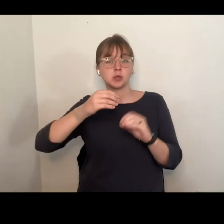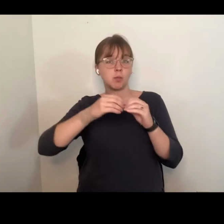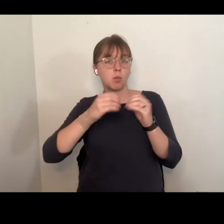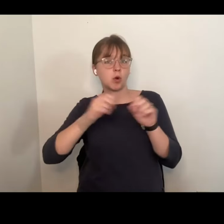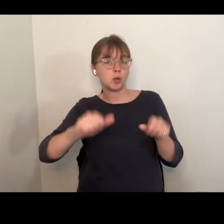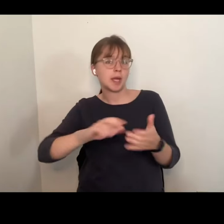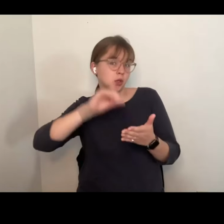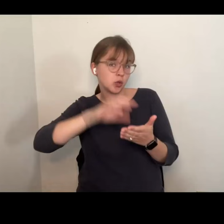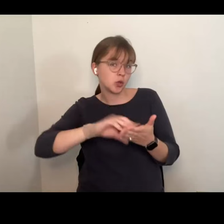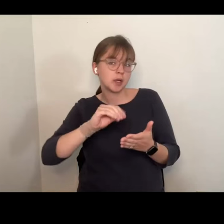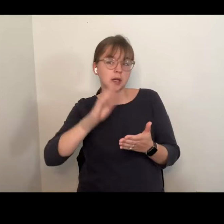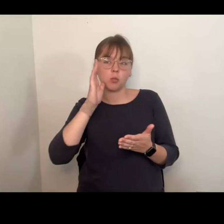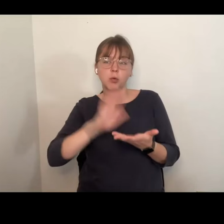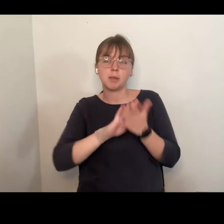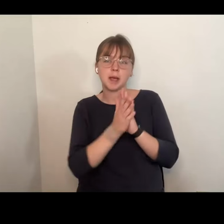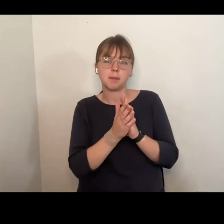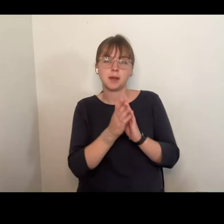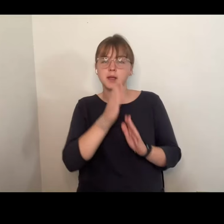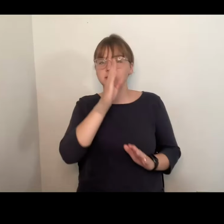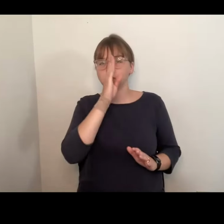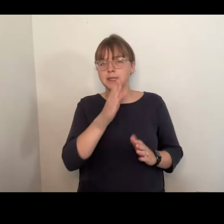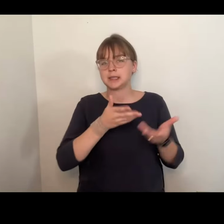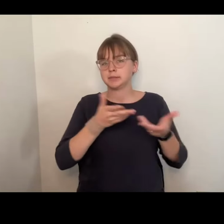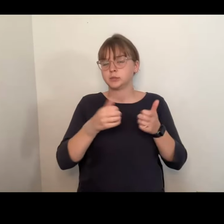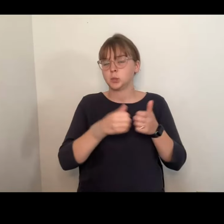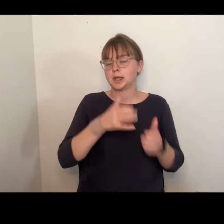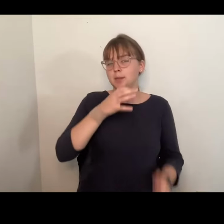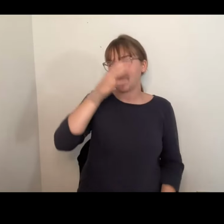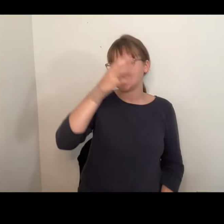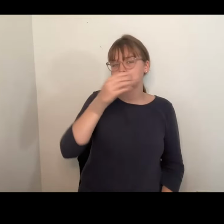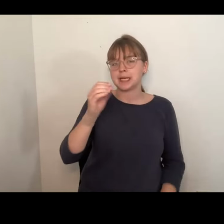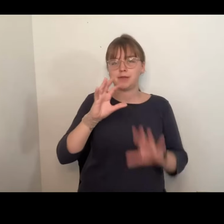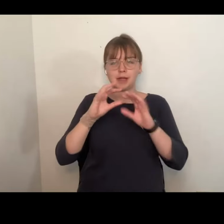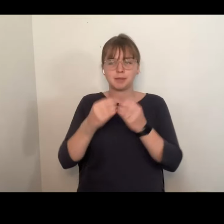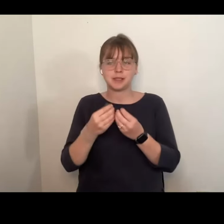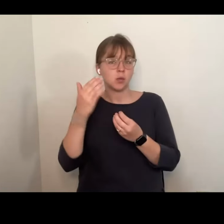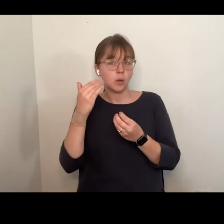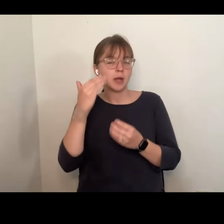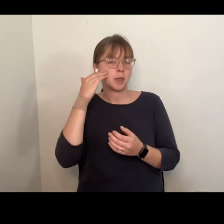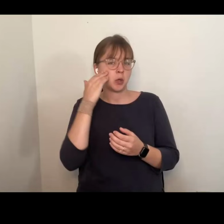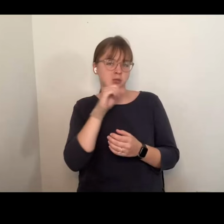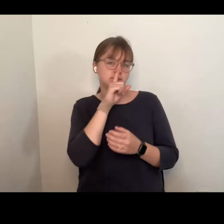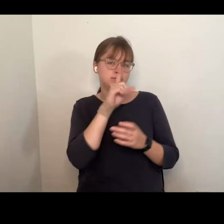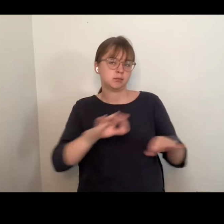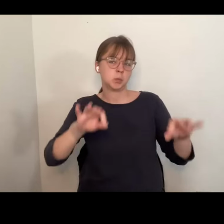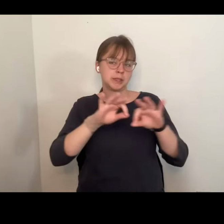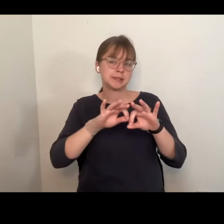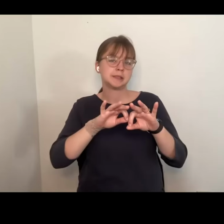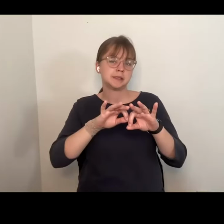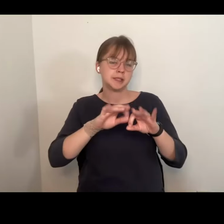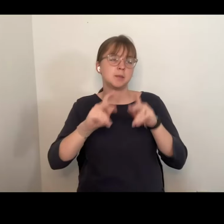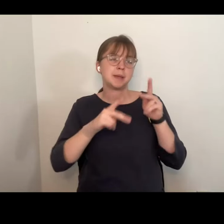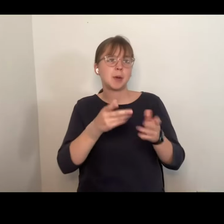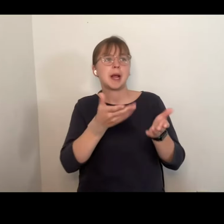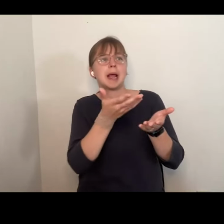be messaging directly to families and parents, because we know this is an area where folks are